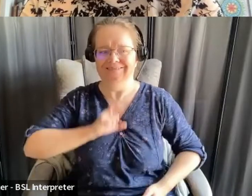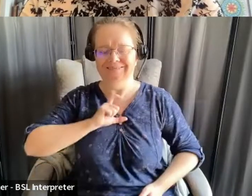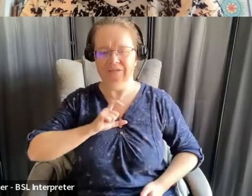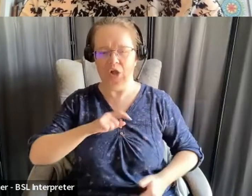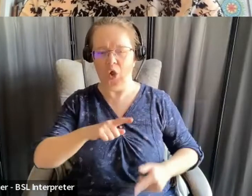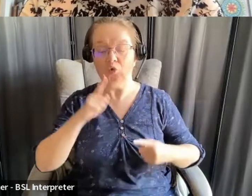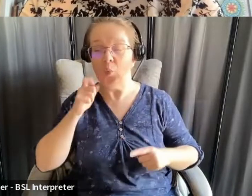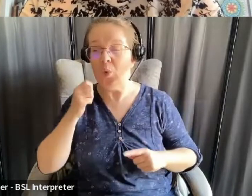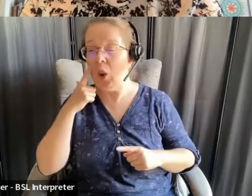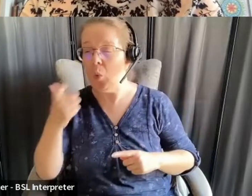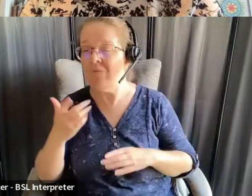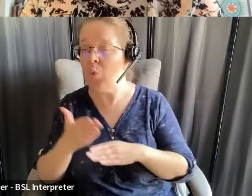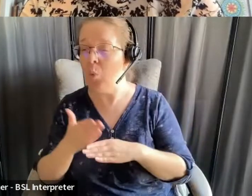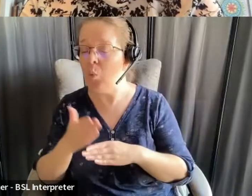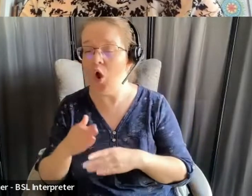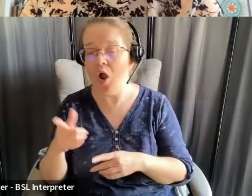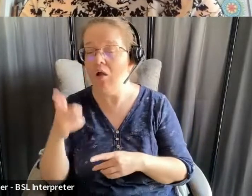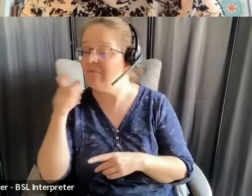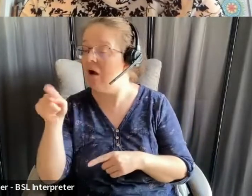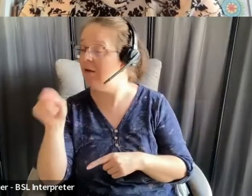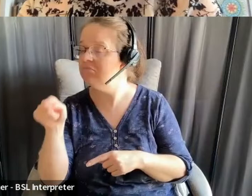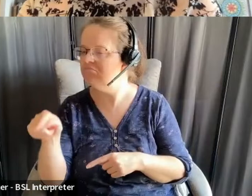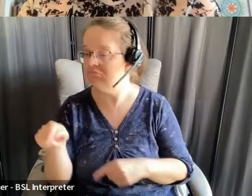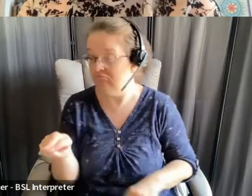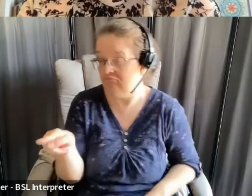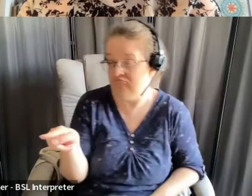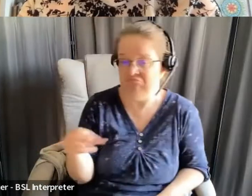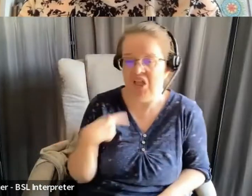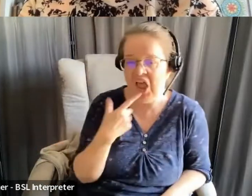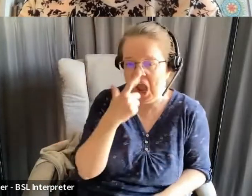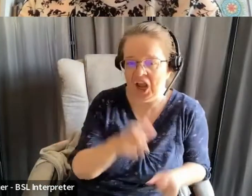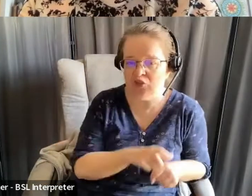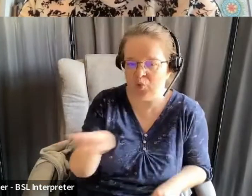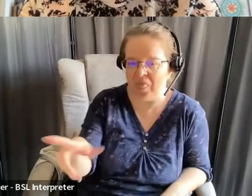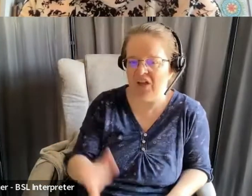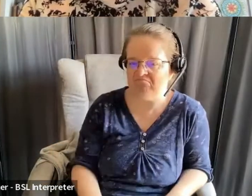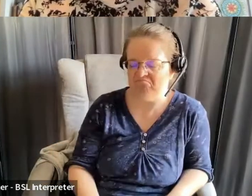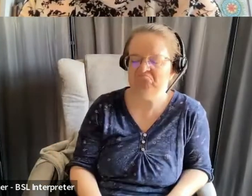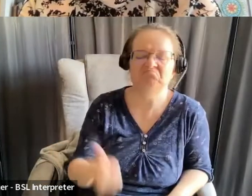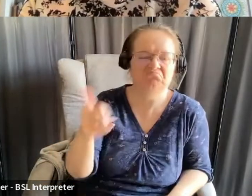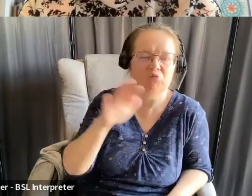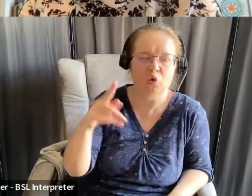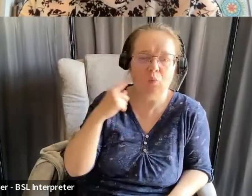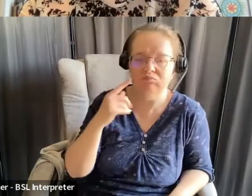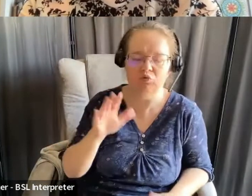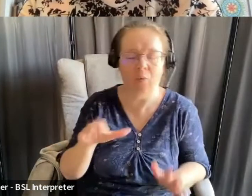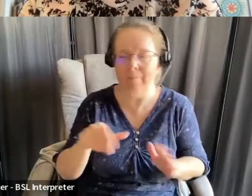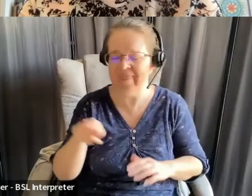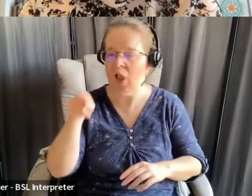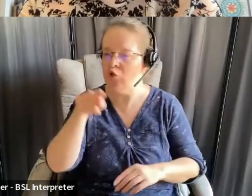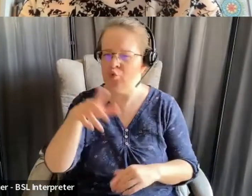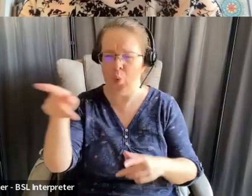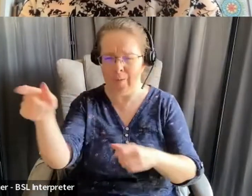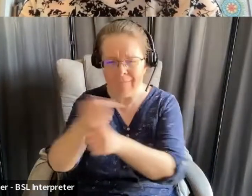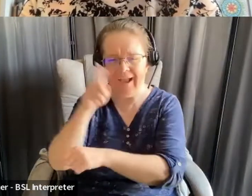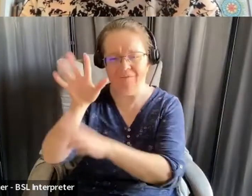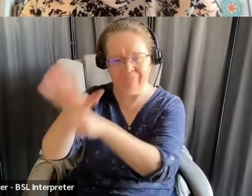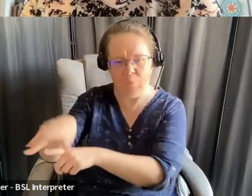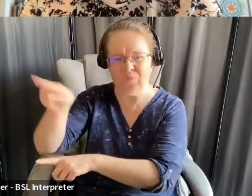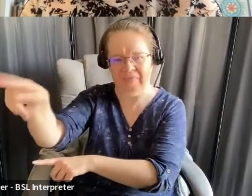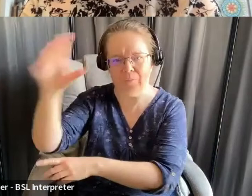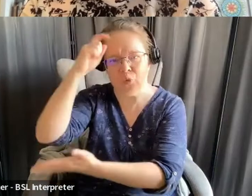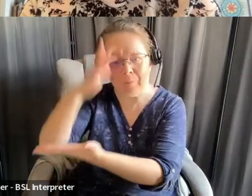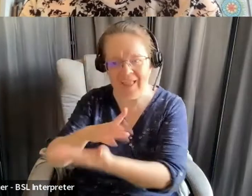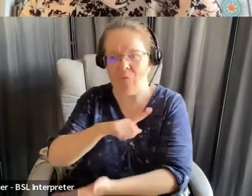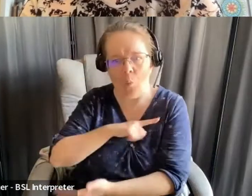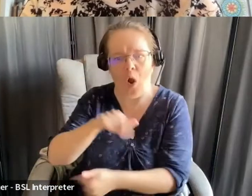look for work or find something that you think, I can do that. And then you make them believe why you're the best person to do that.